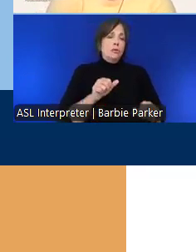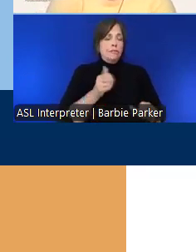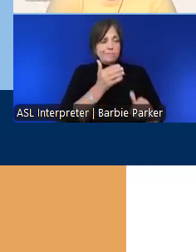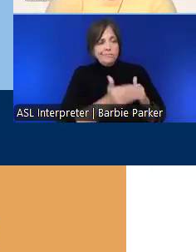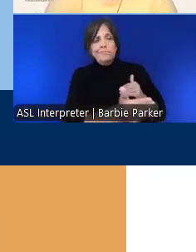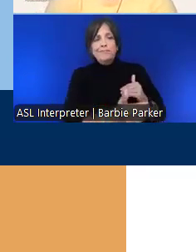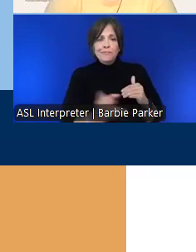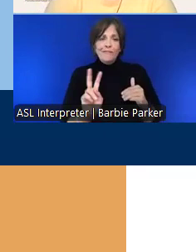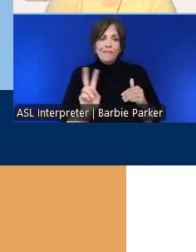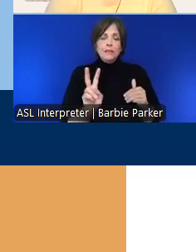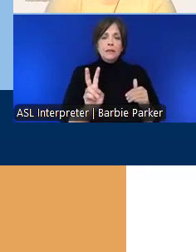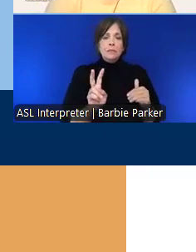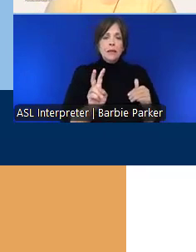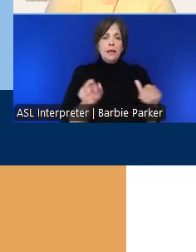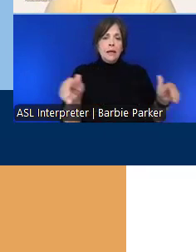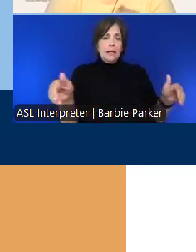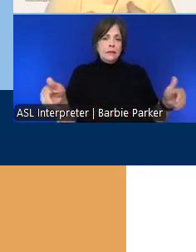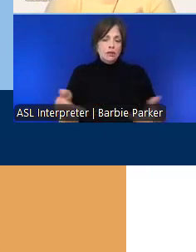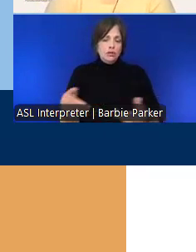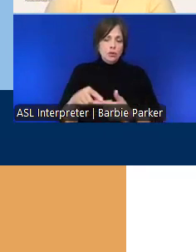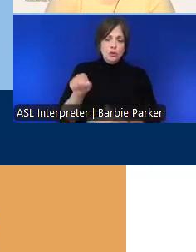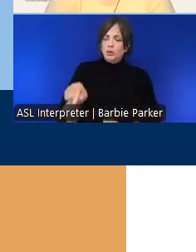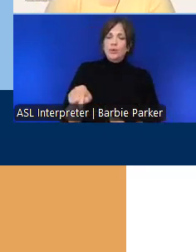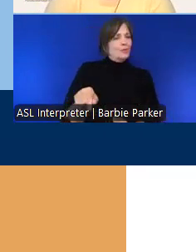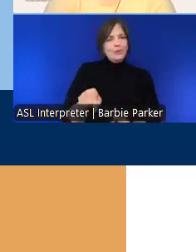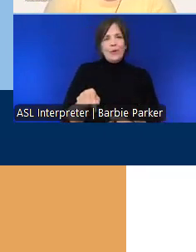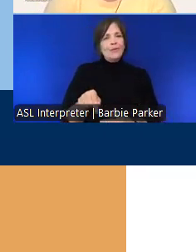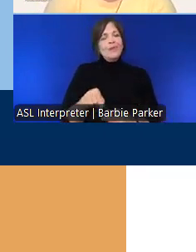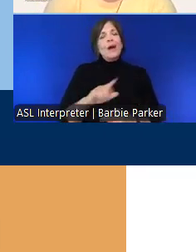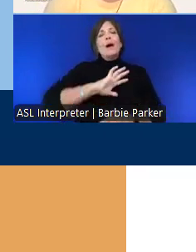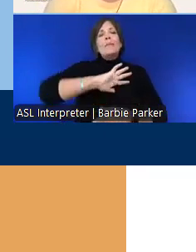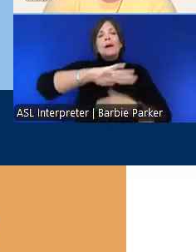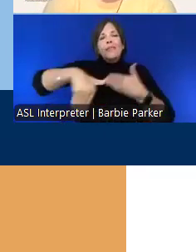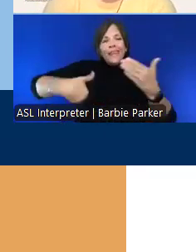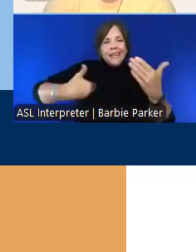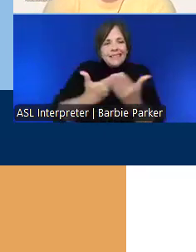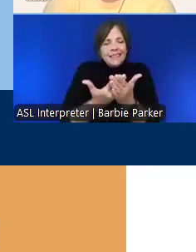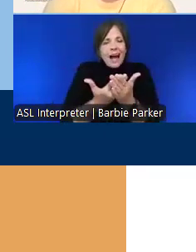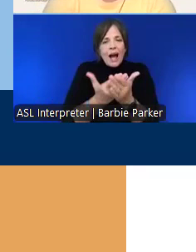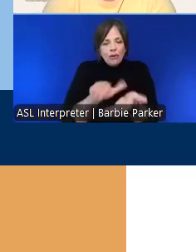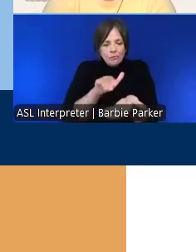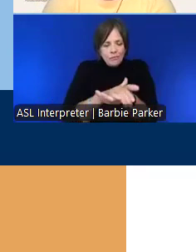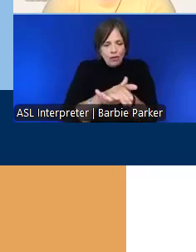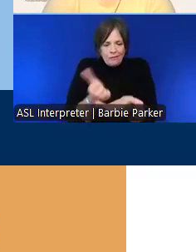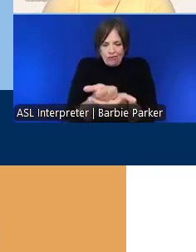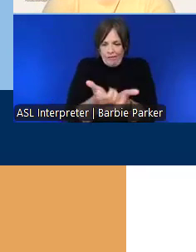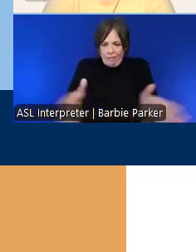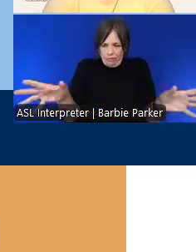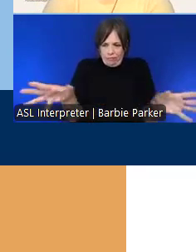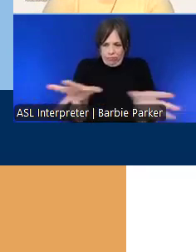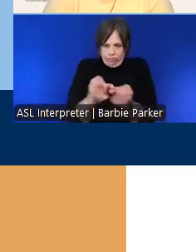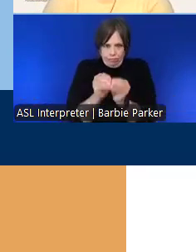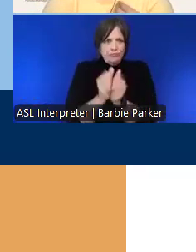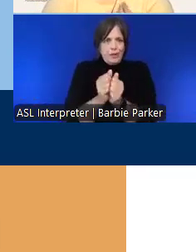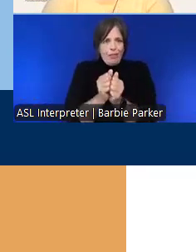to, but it is about the entire aspect of marriage altogether. And so it is